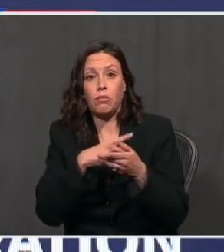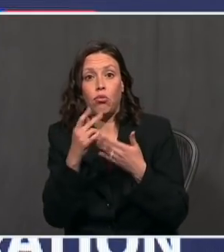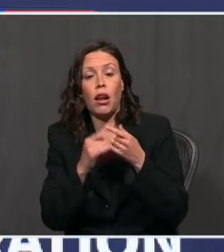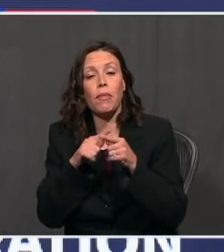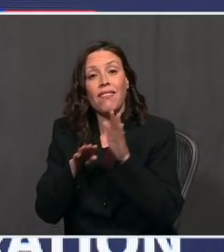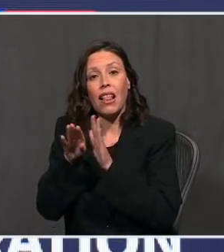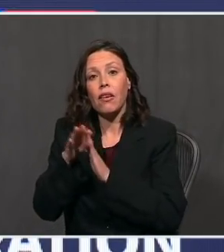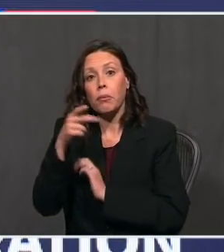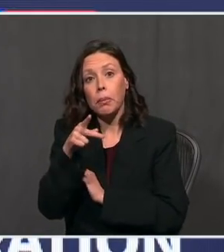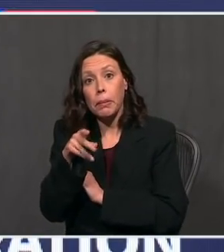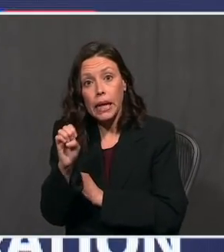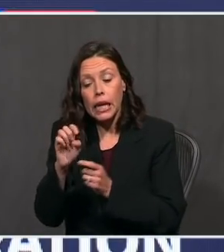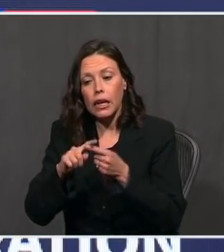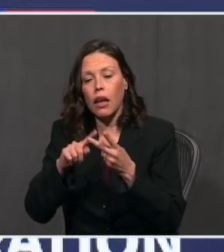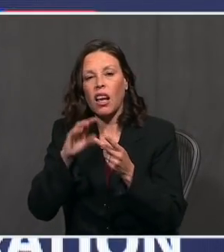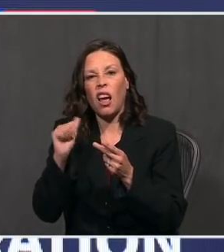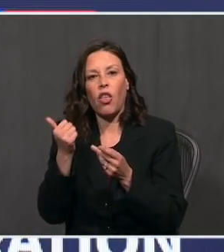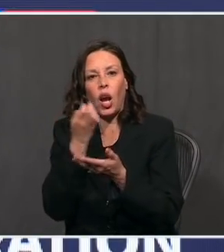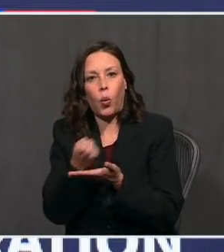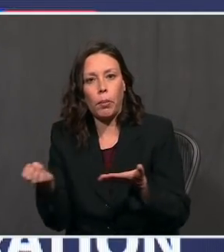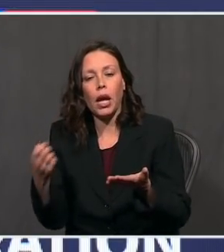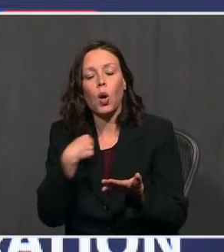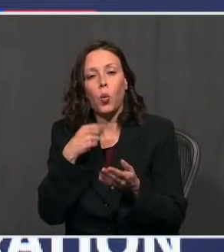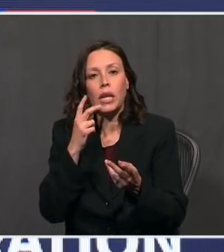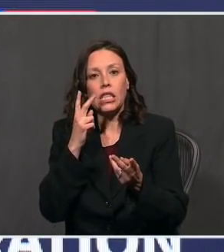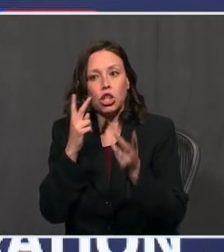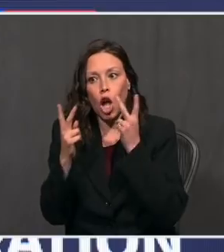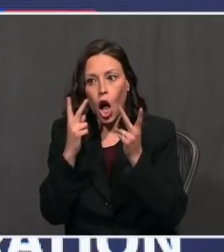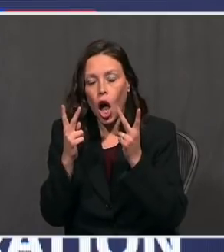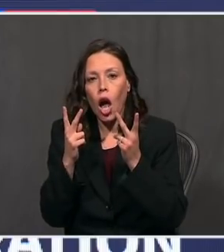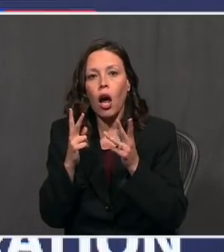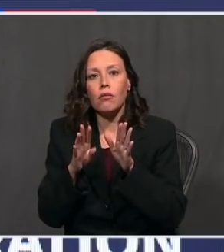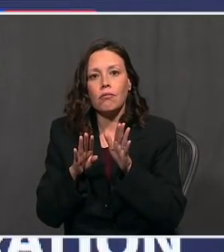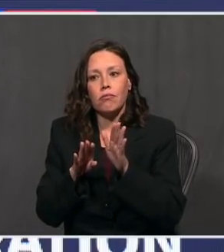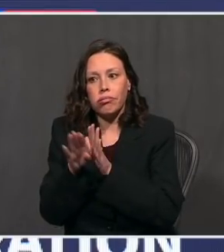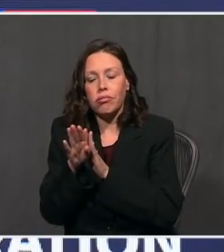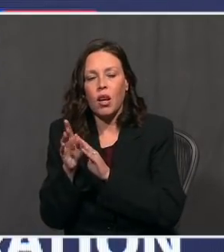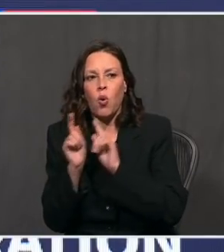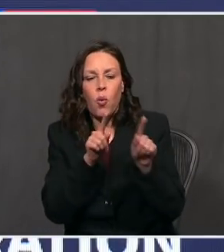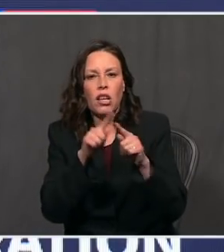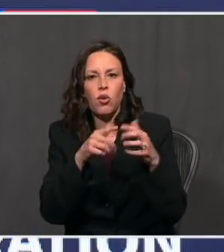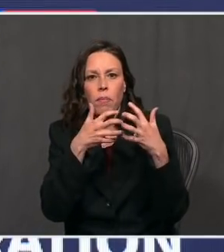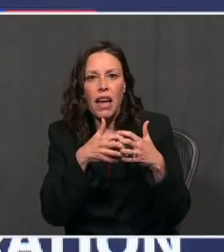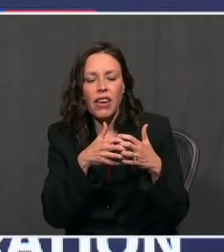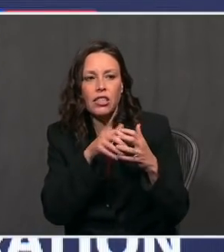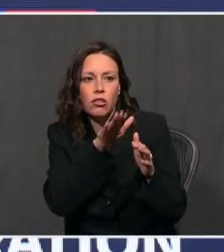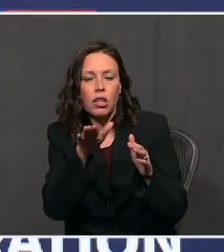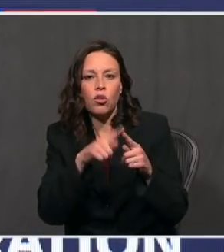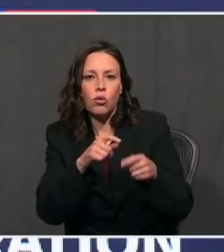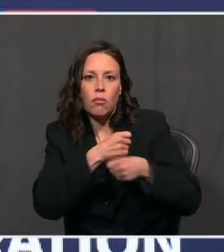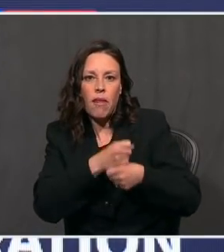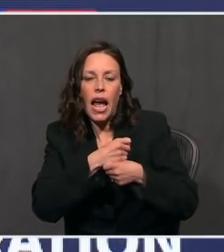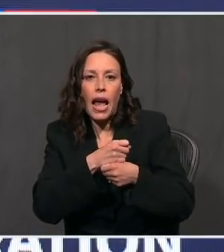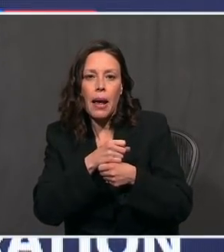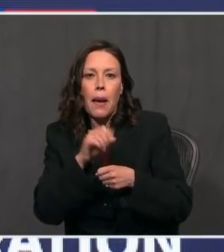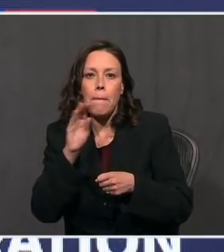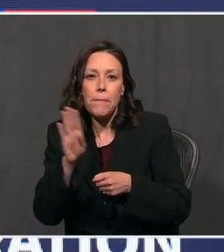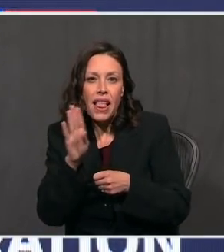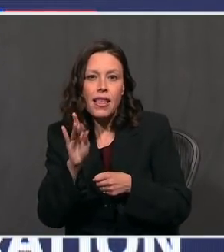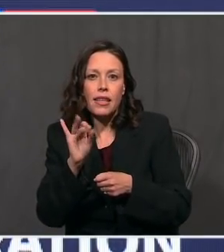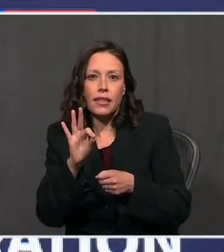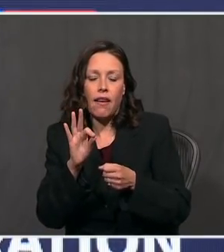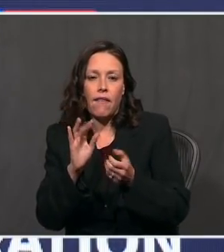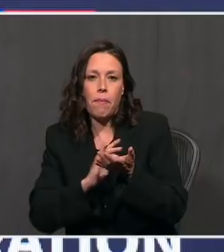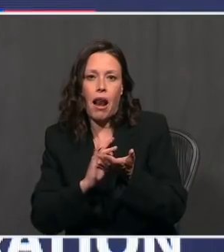of PPE and equipment. We literally saw to the manufacture and delivery of billions of medical